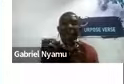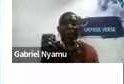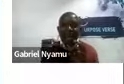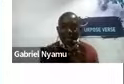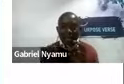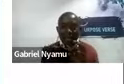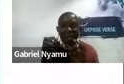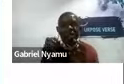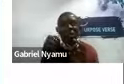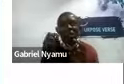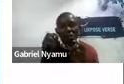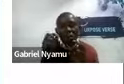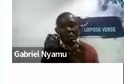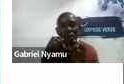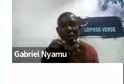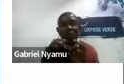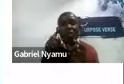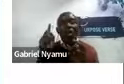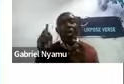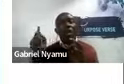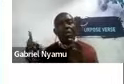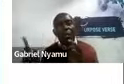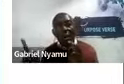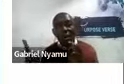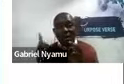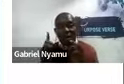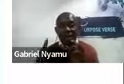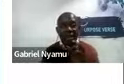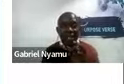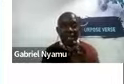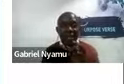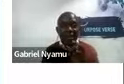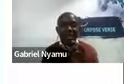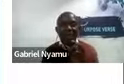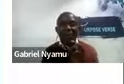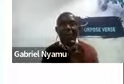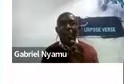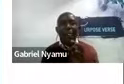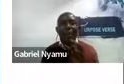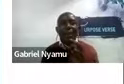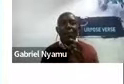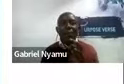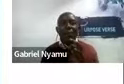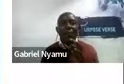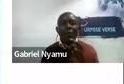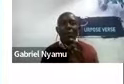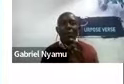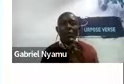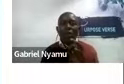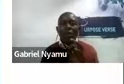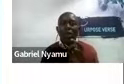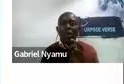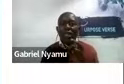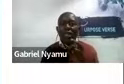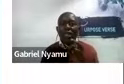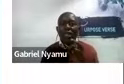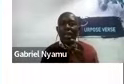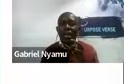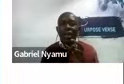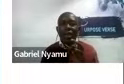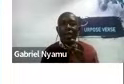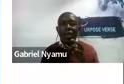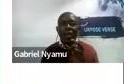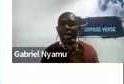anything, but make sure before you go to passion, use the purpose as the validating factor. So I won't go into all